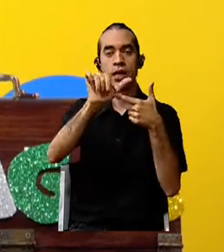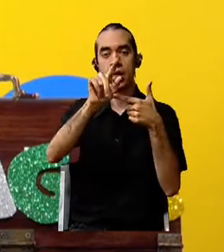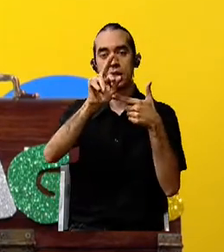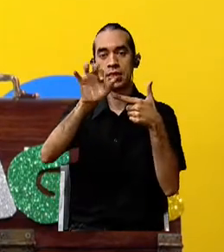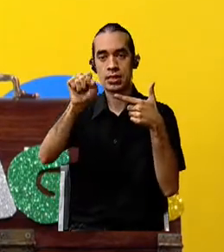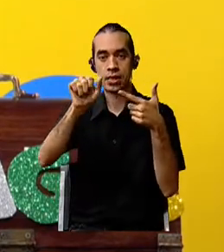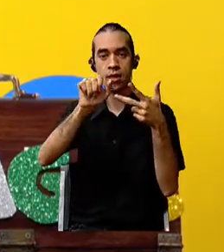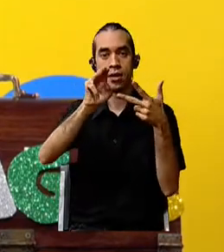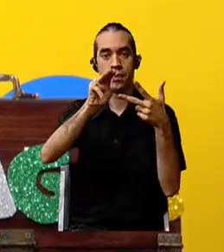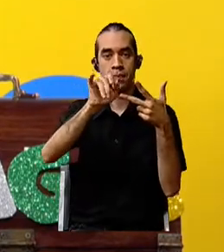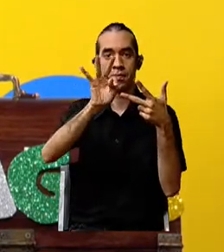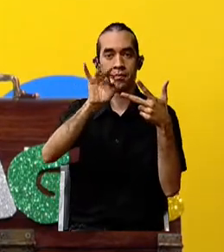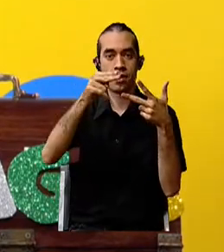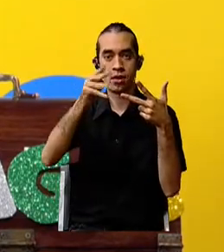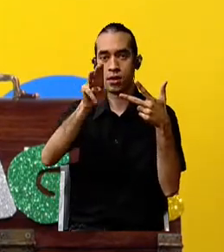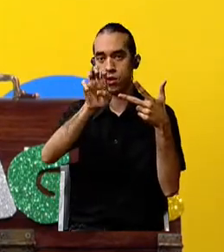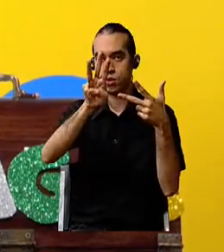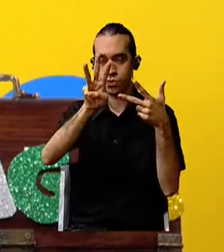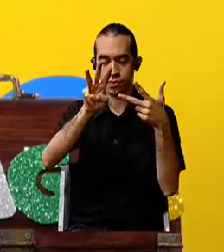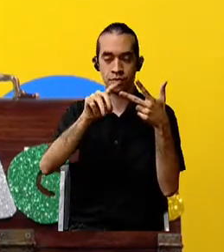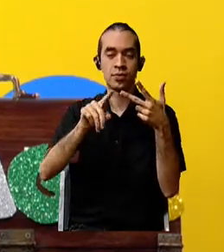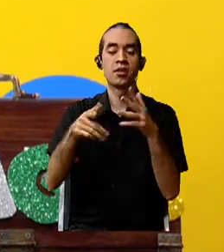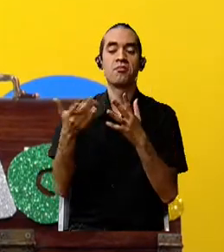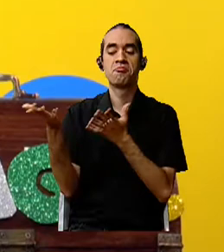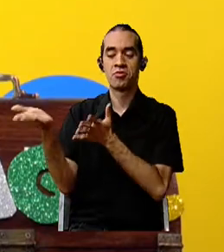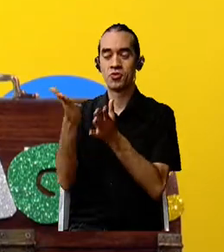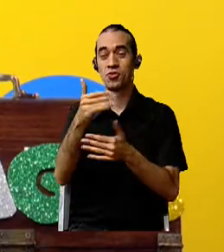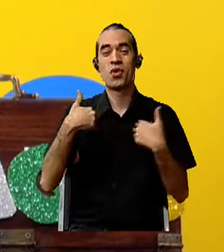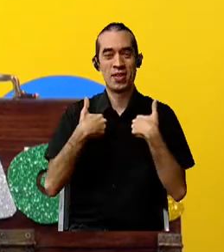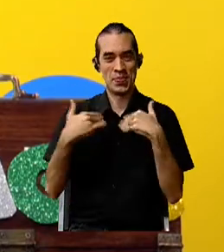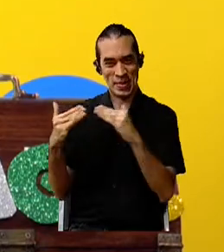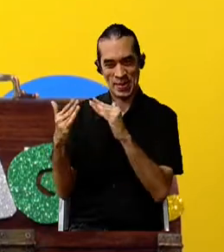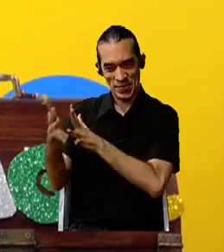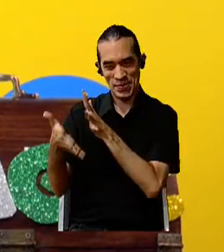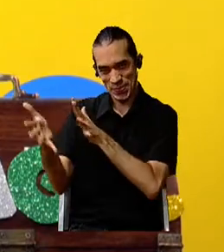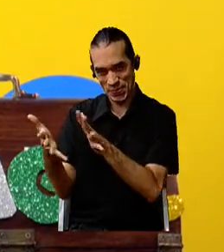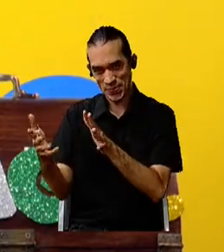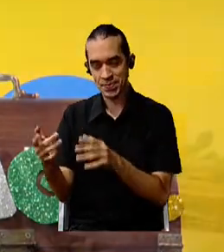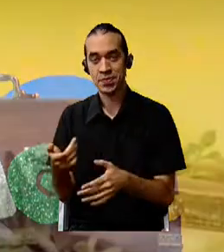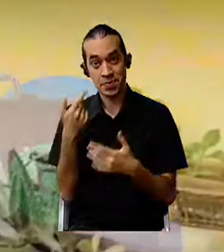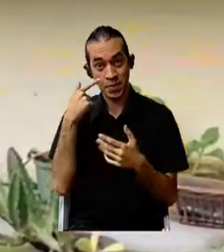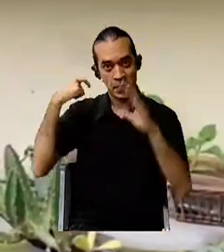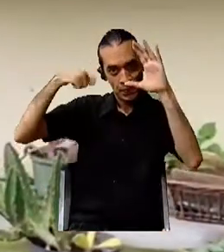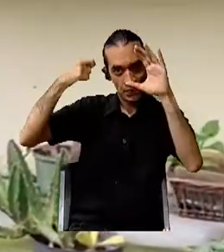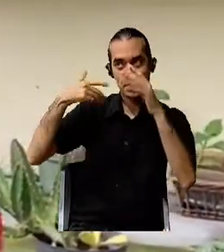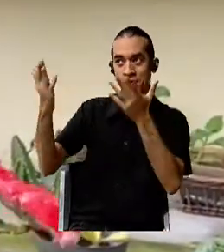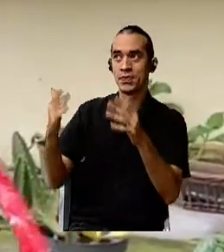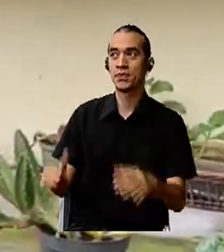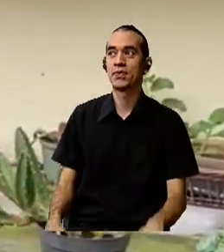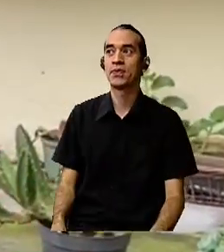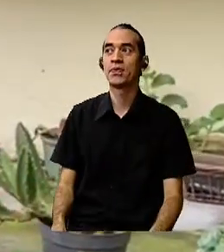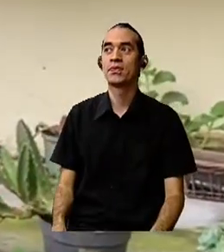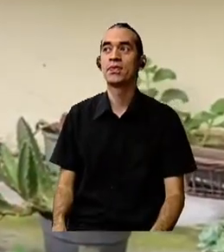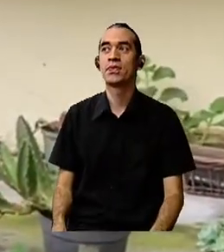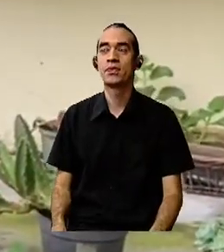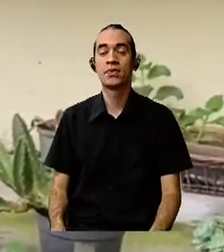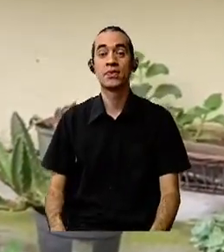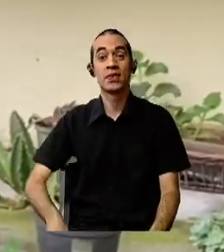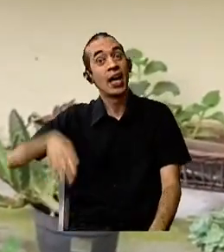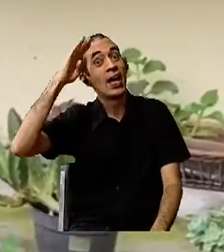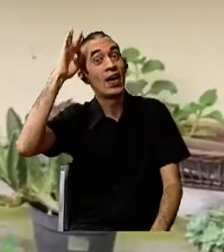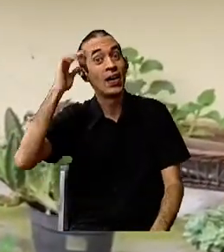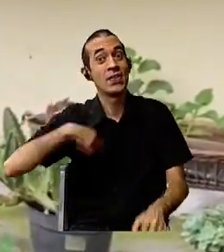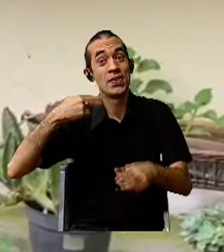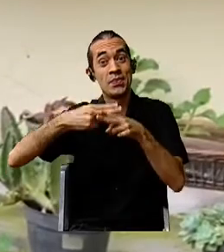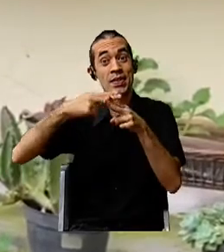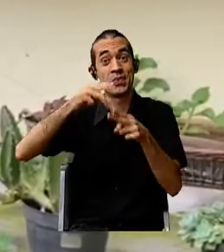they are going to show their pets. Pay attention to these videos. Hello, my name is